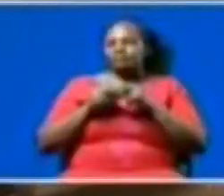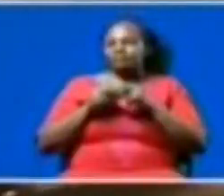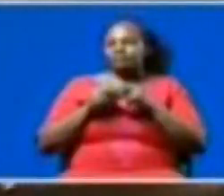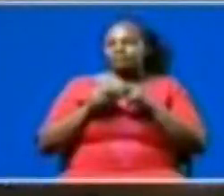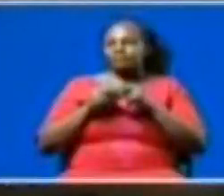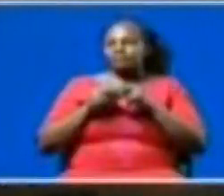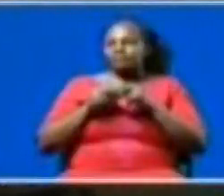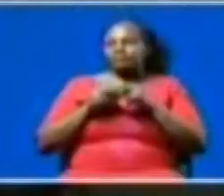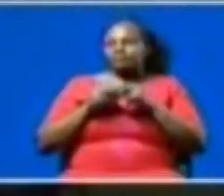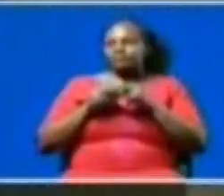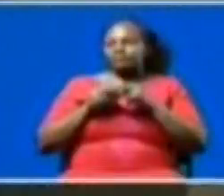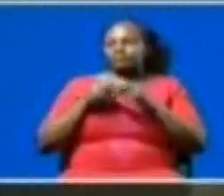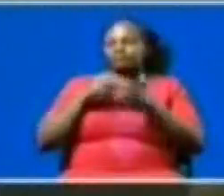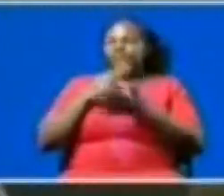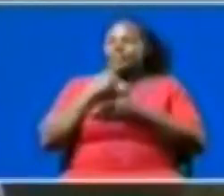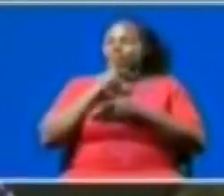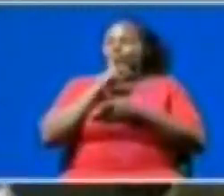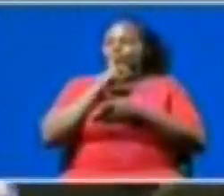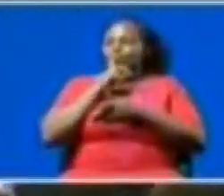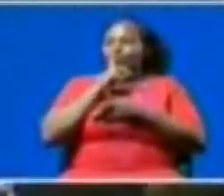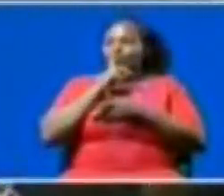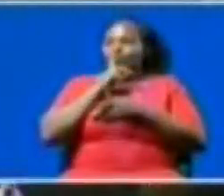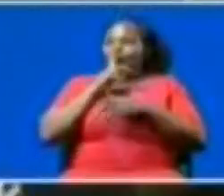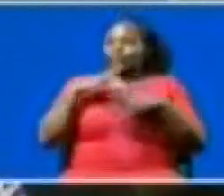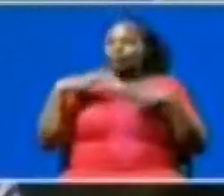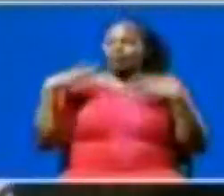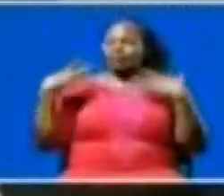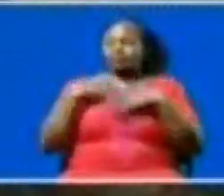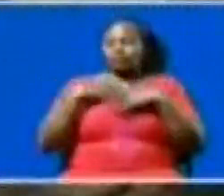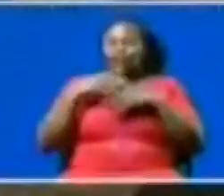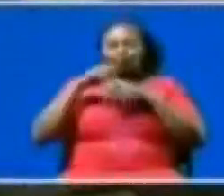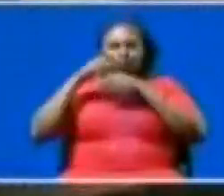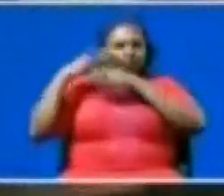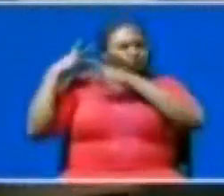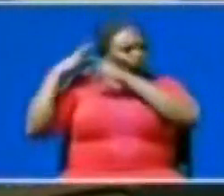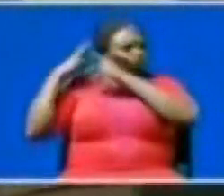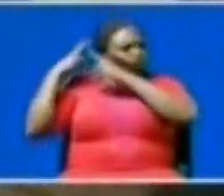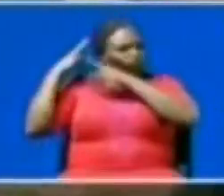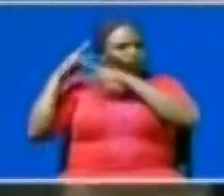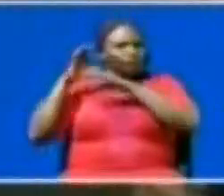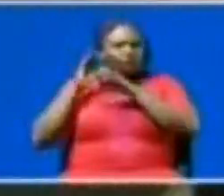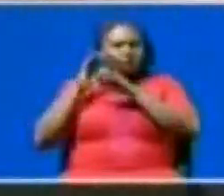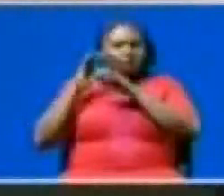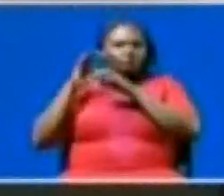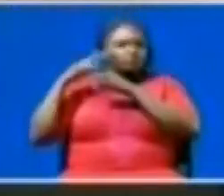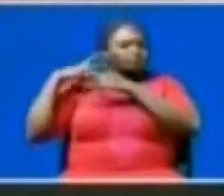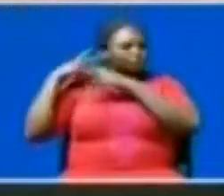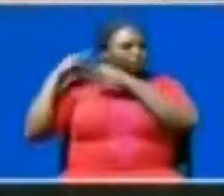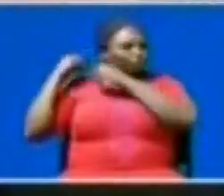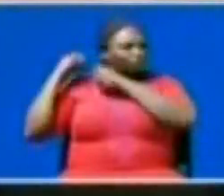A stern silence grips the hall when the barber goes for Sophie's nicely braided ponytail.